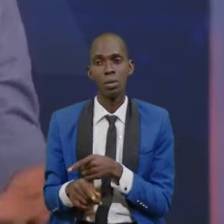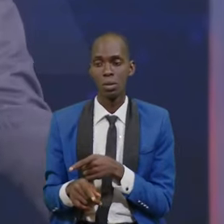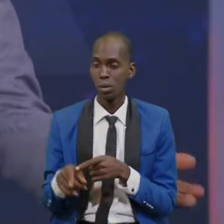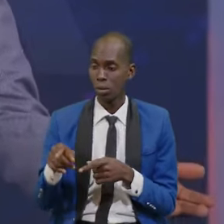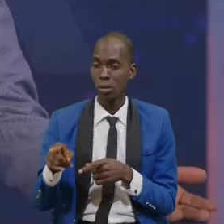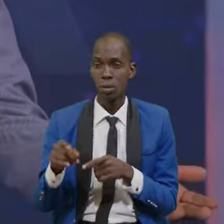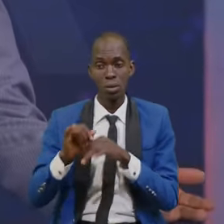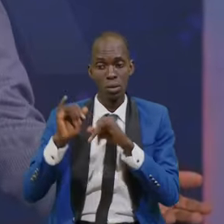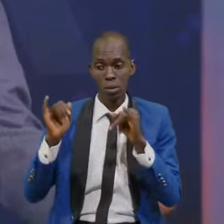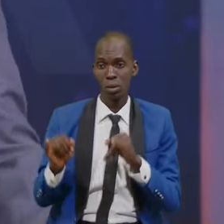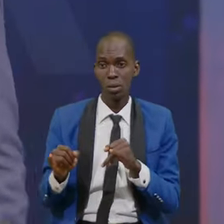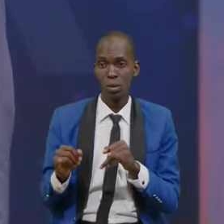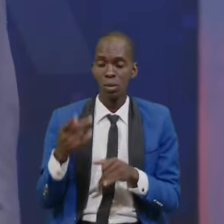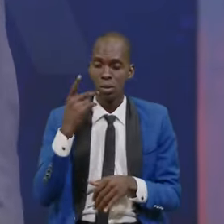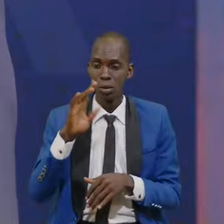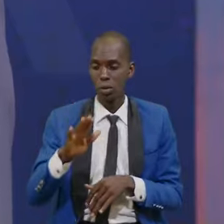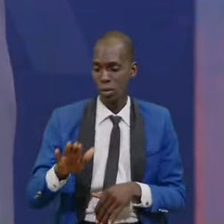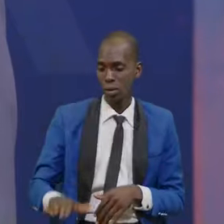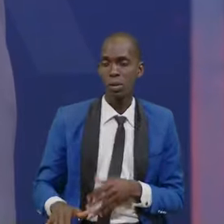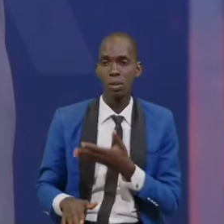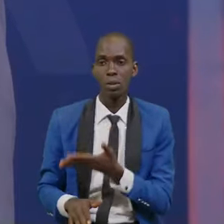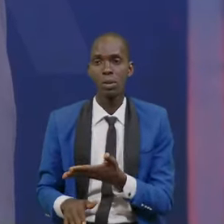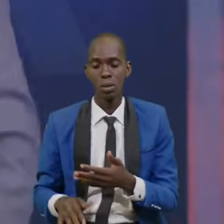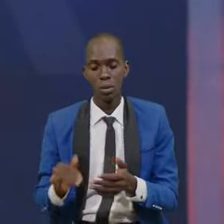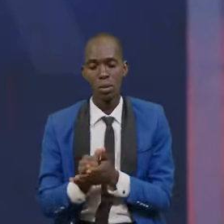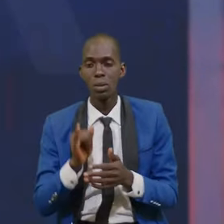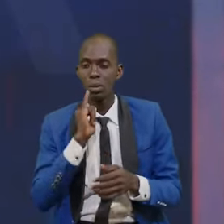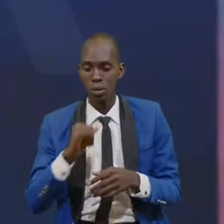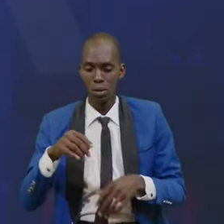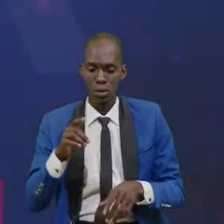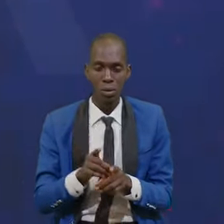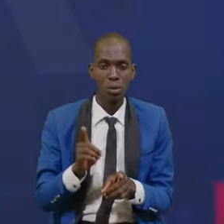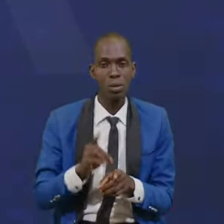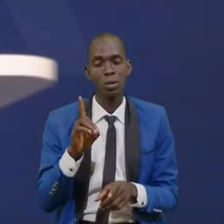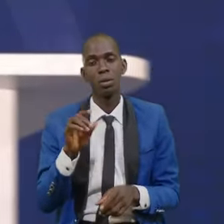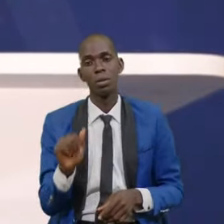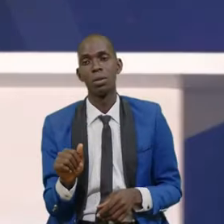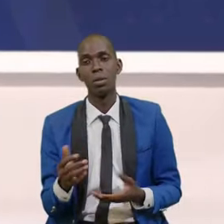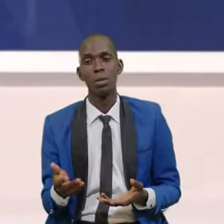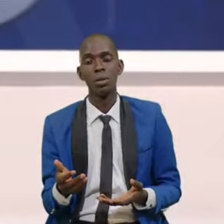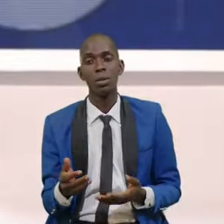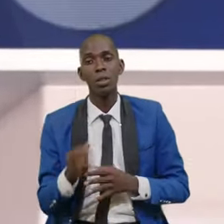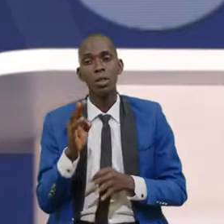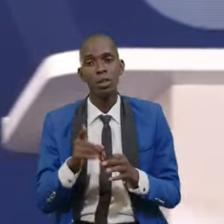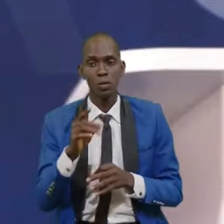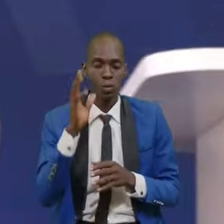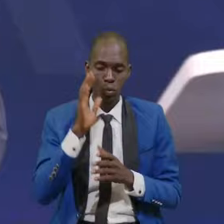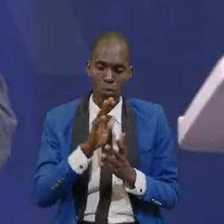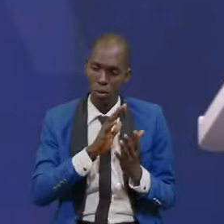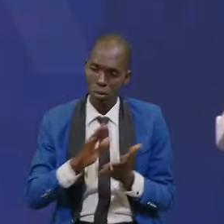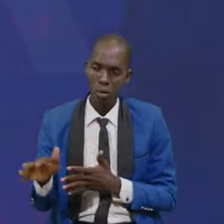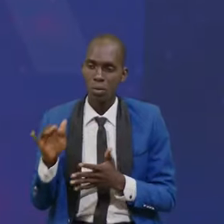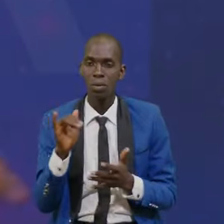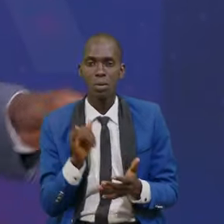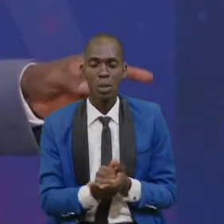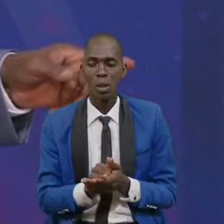you said, and look at your child paralyzed. If you will abandon that God that is